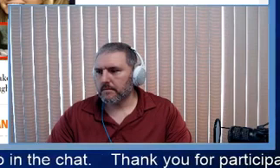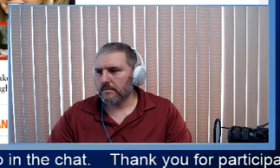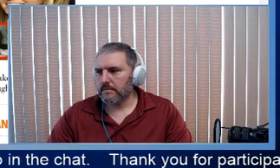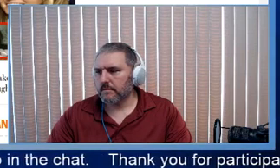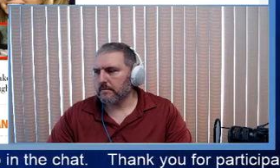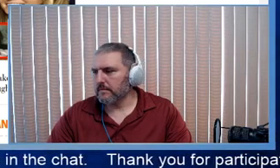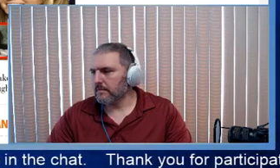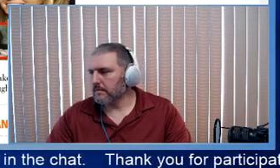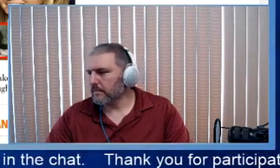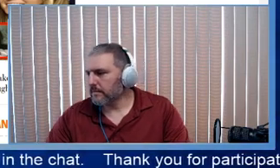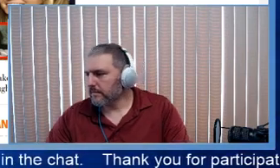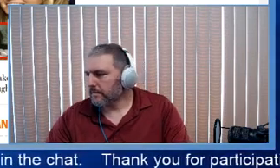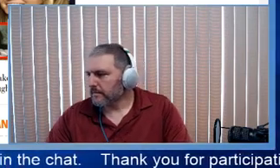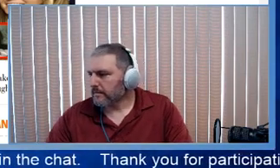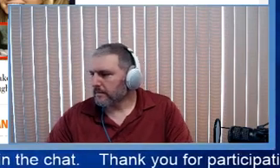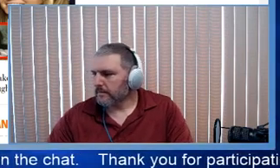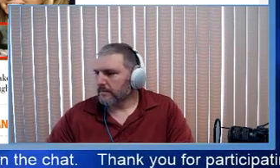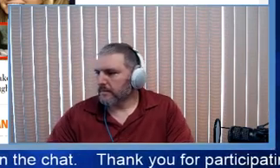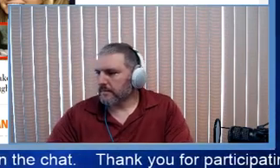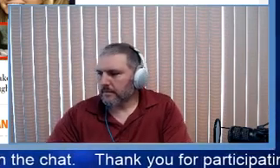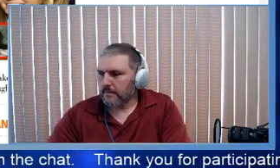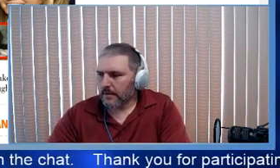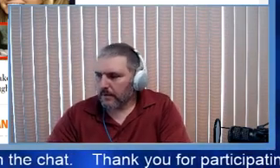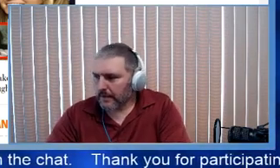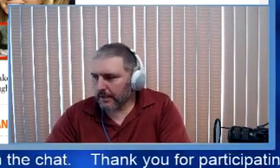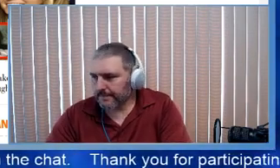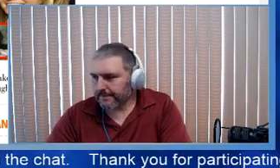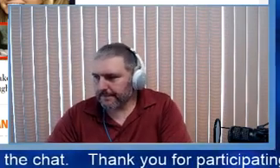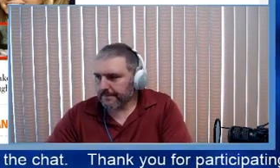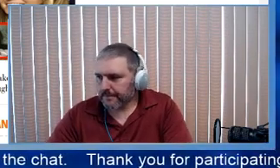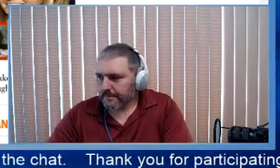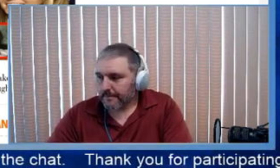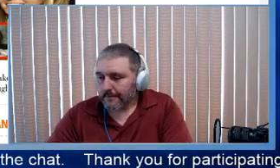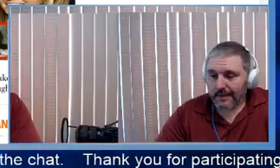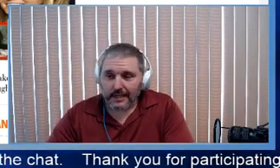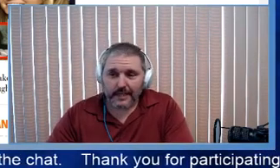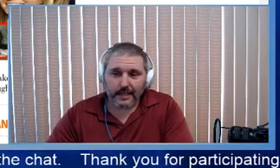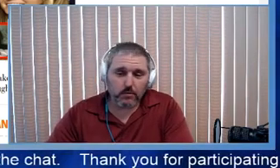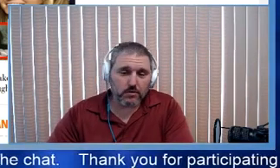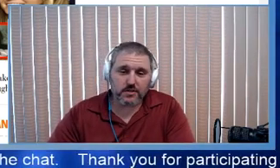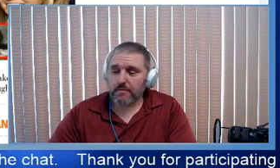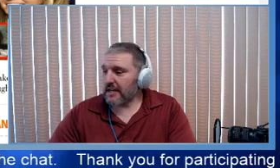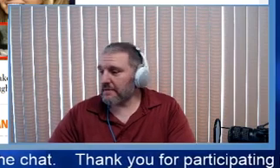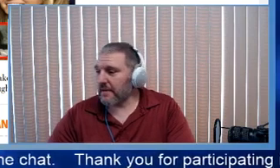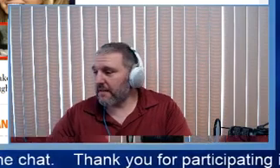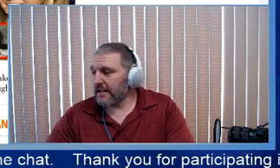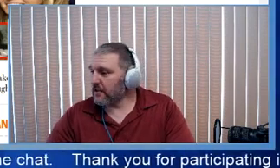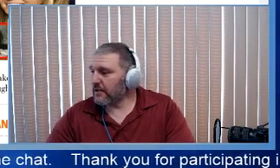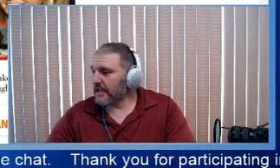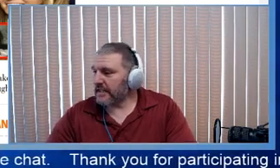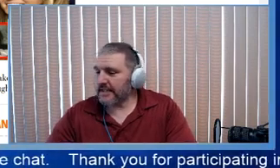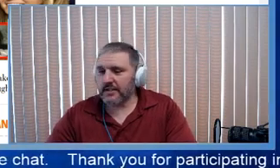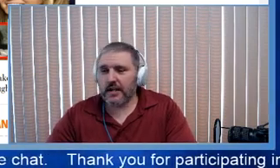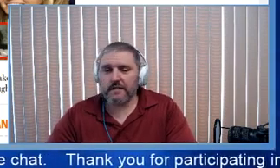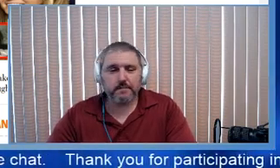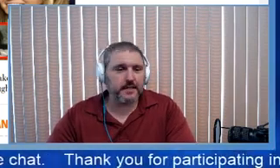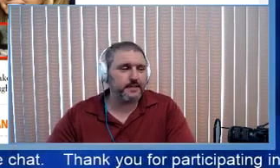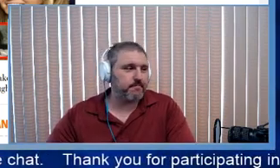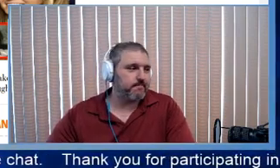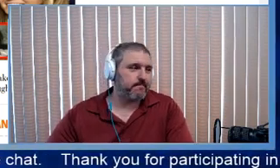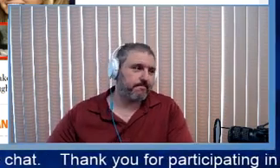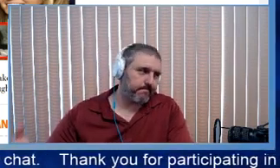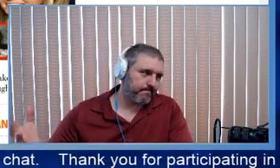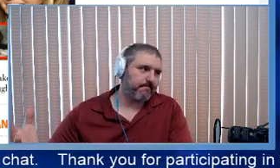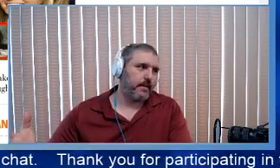Well, It won't surprise me if I don't get kicked off,